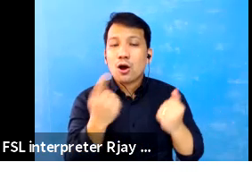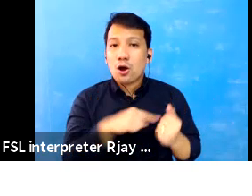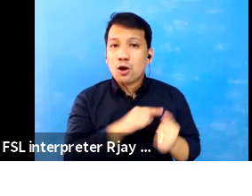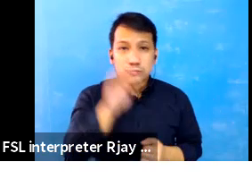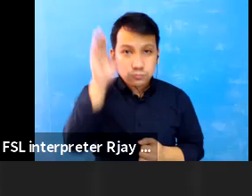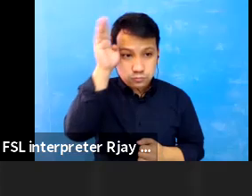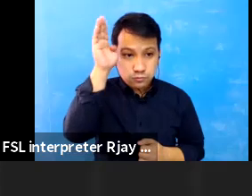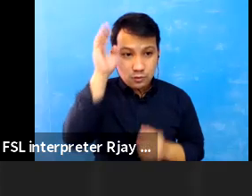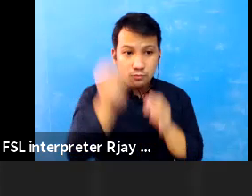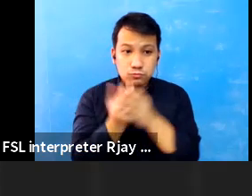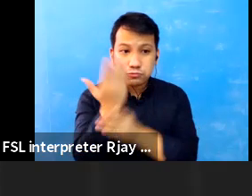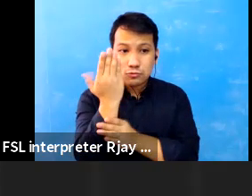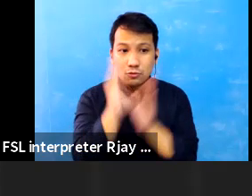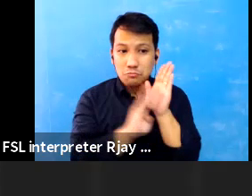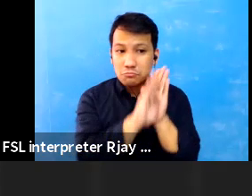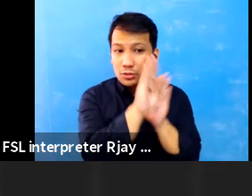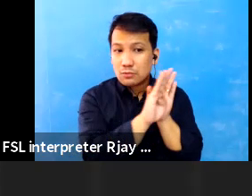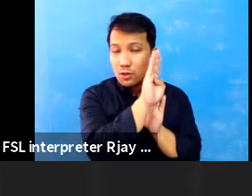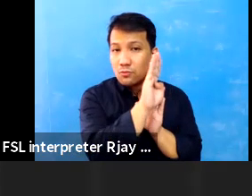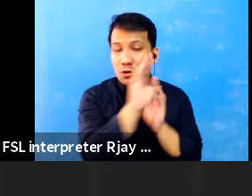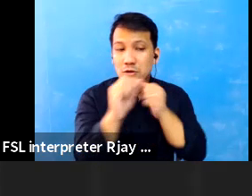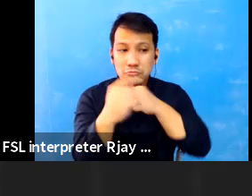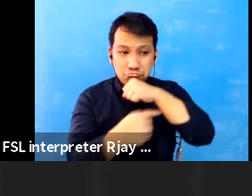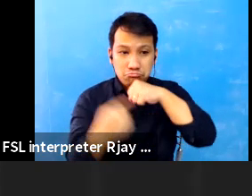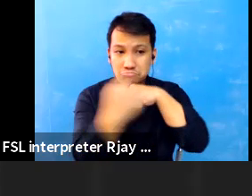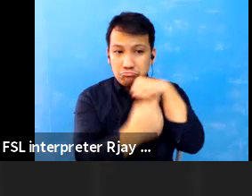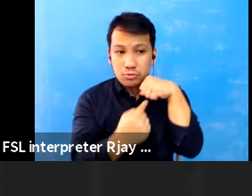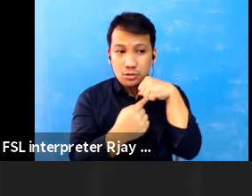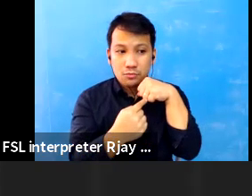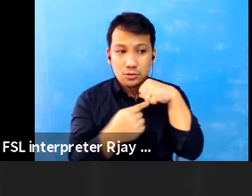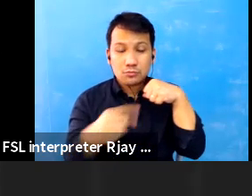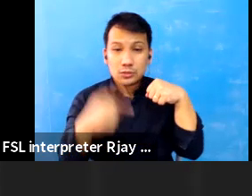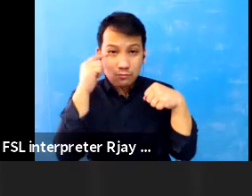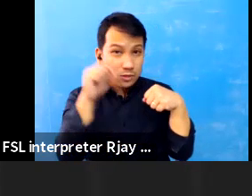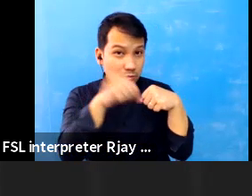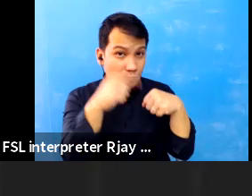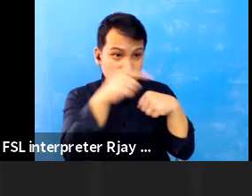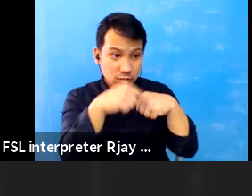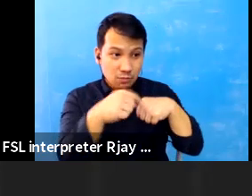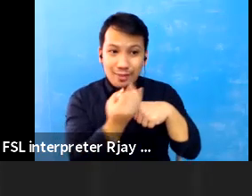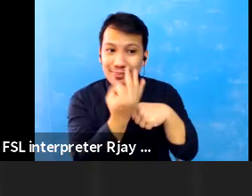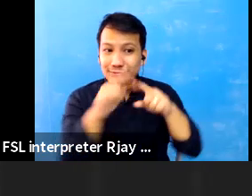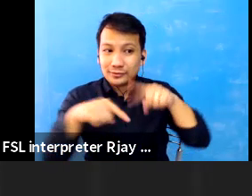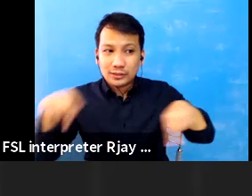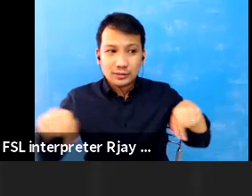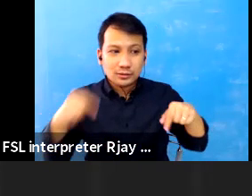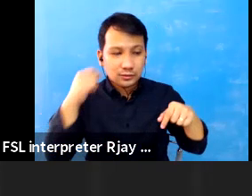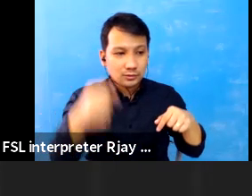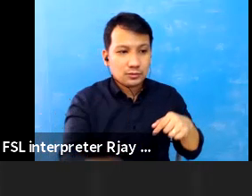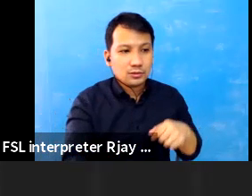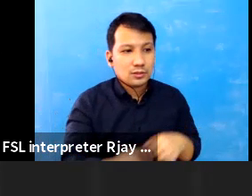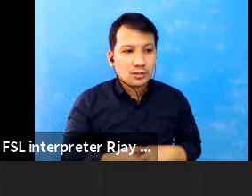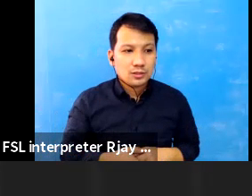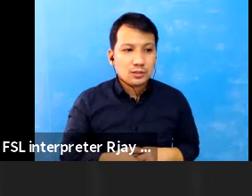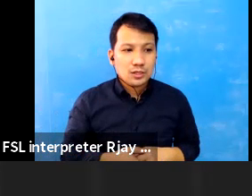brain grows and develops. So that if you look at the different trimesters, you will see